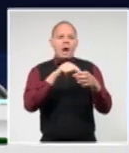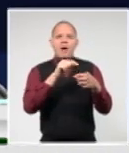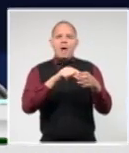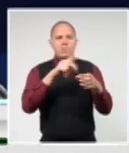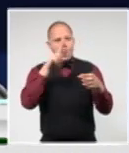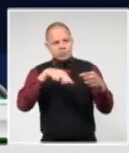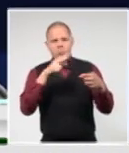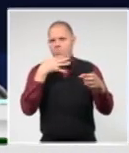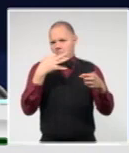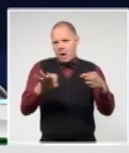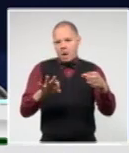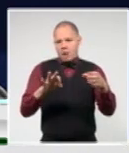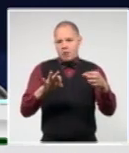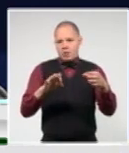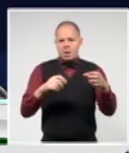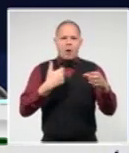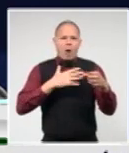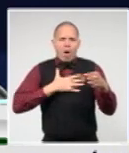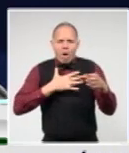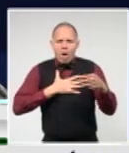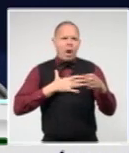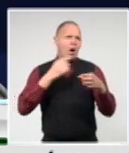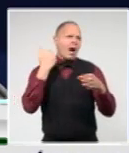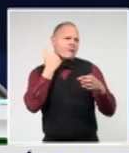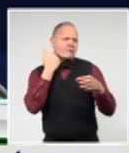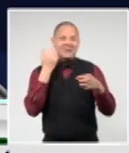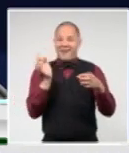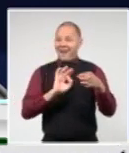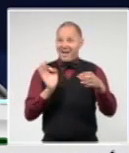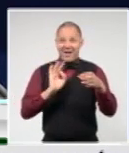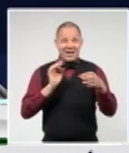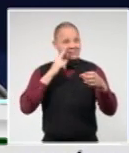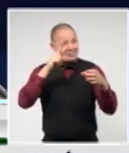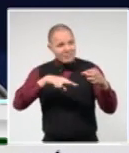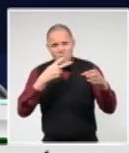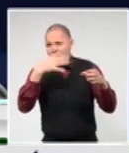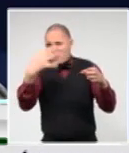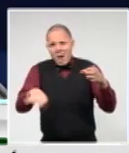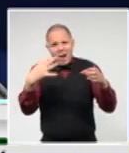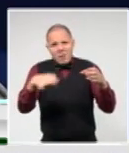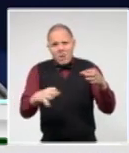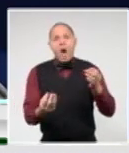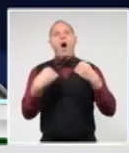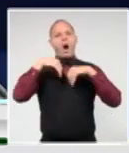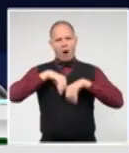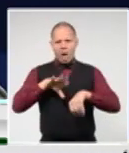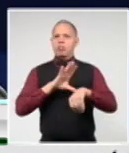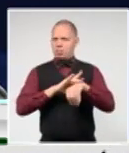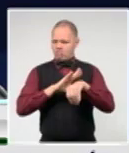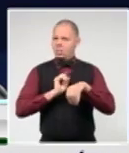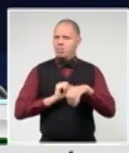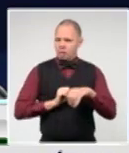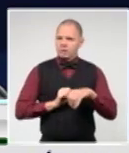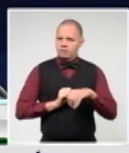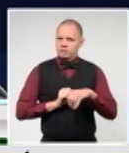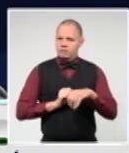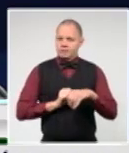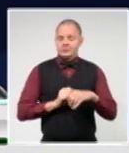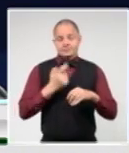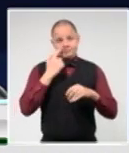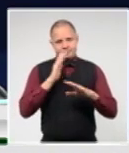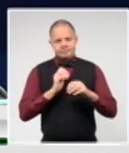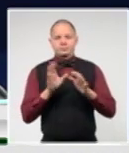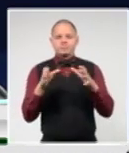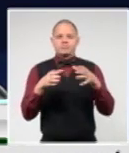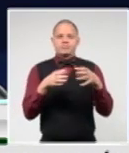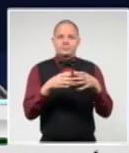62.01% of cases reported over the last 15 days. By age group, 4